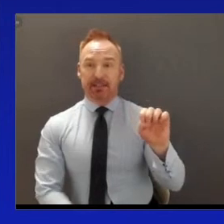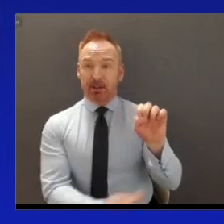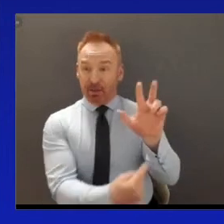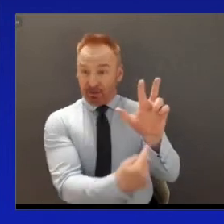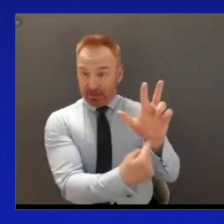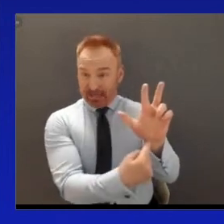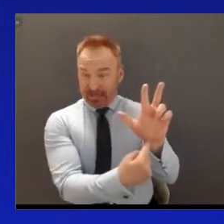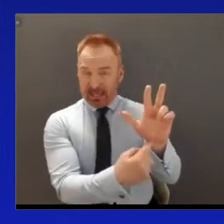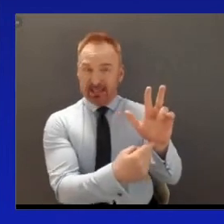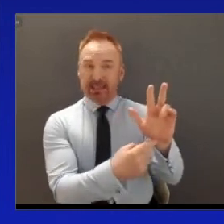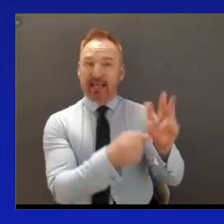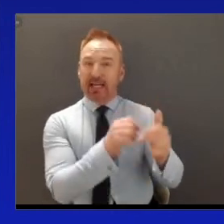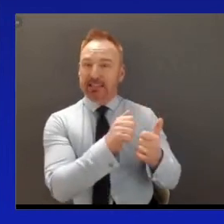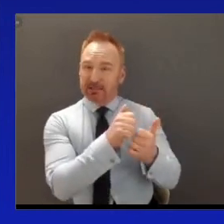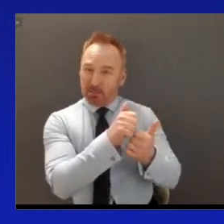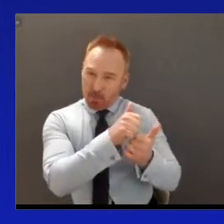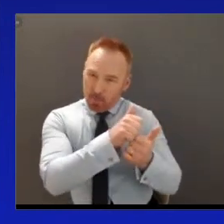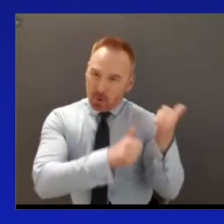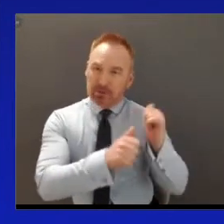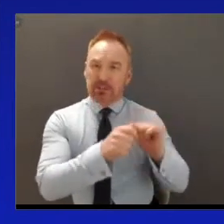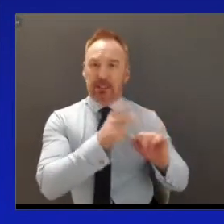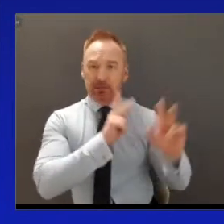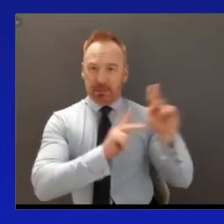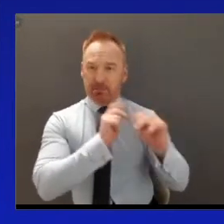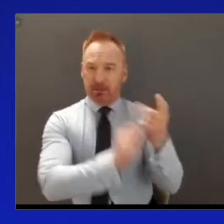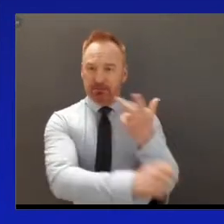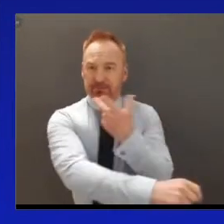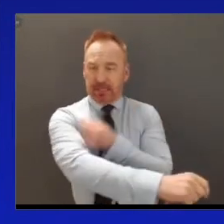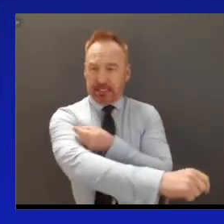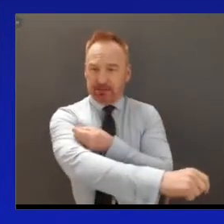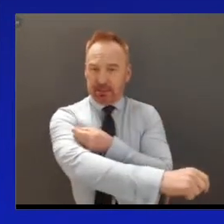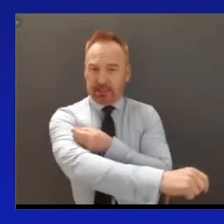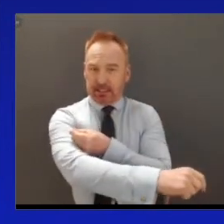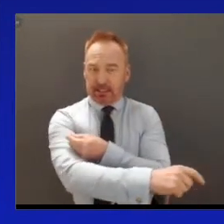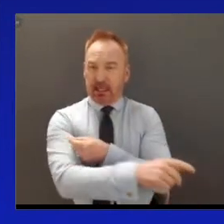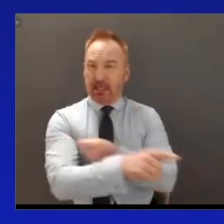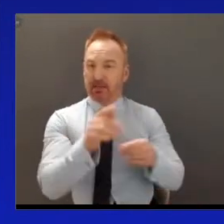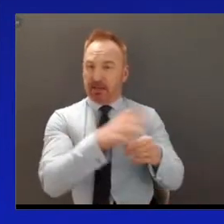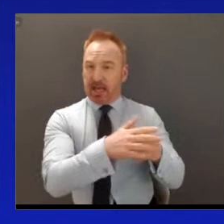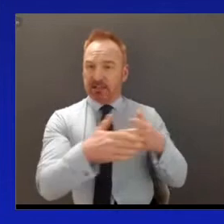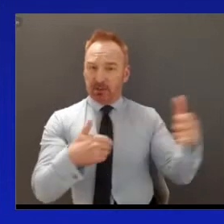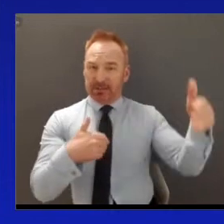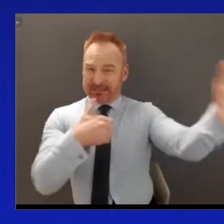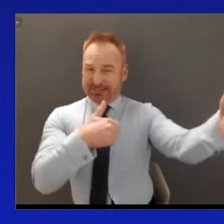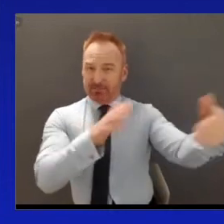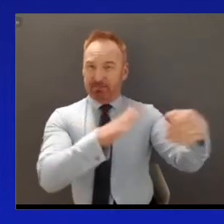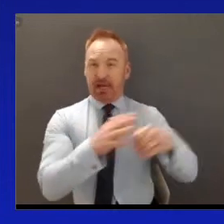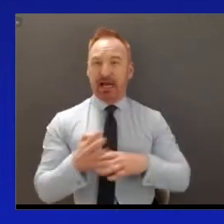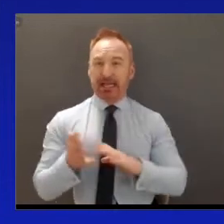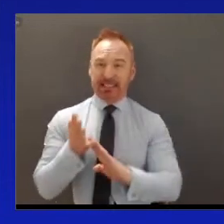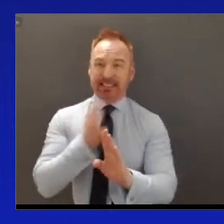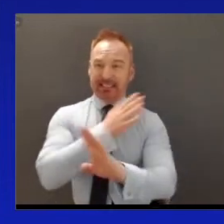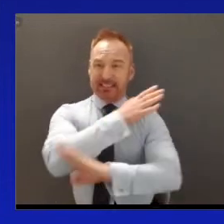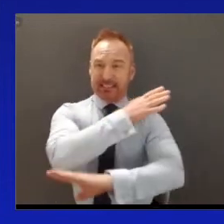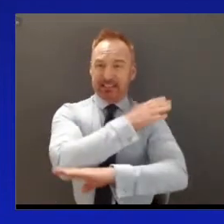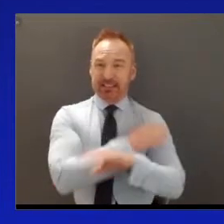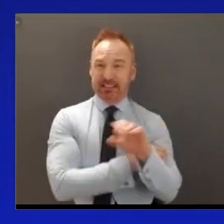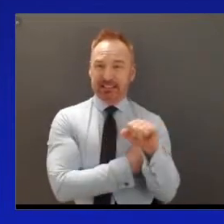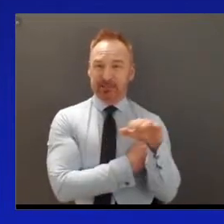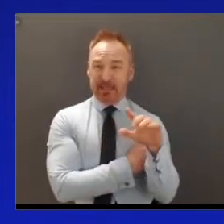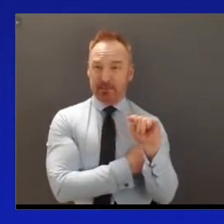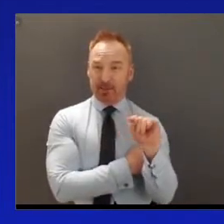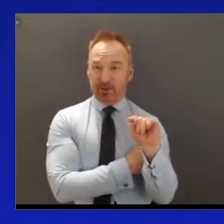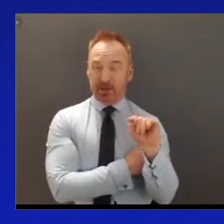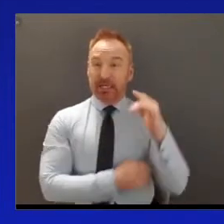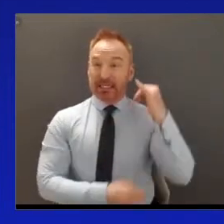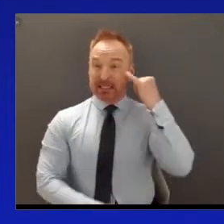vaccinated, but we were supposed to hopefully get all this done by September. Is that realistic that we can, if we start vaccinating in August, can we get